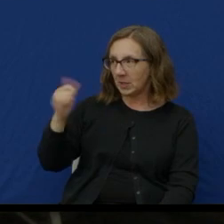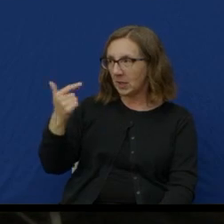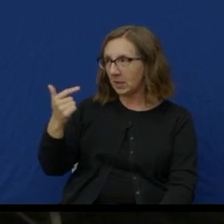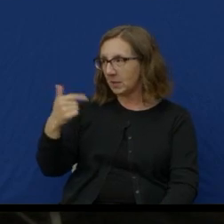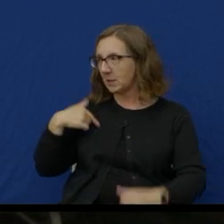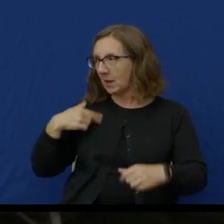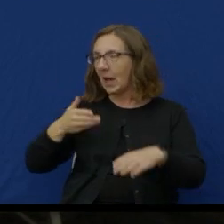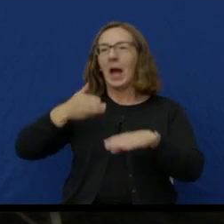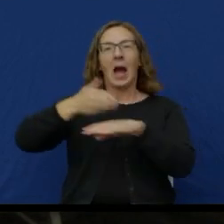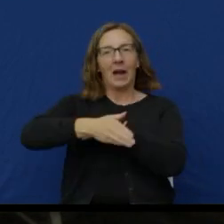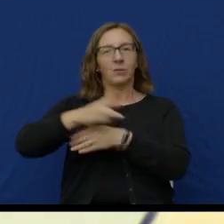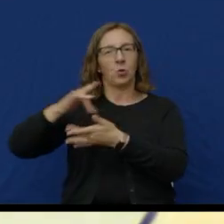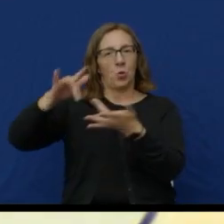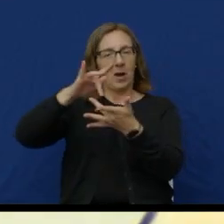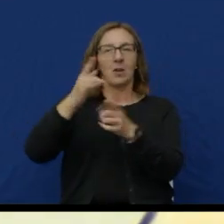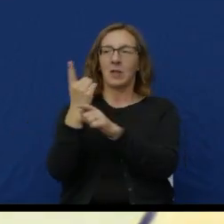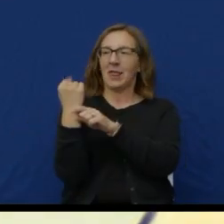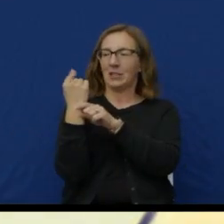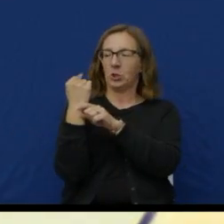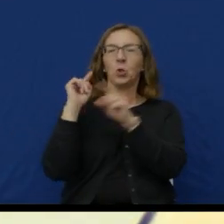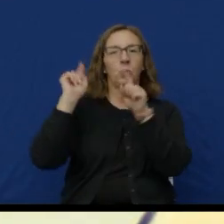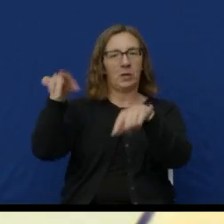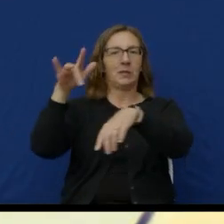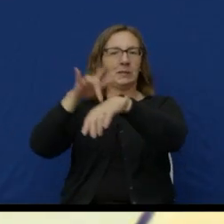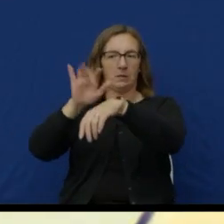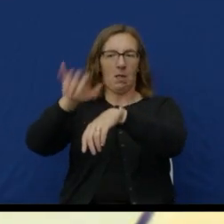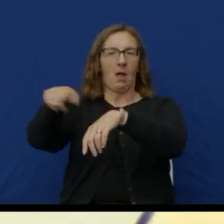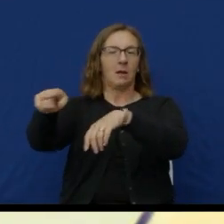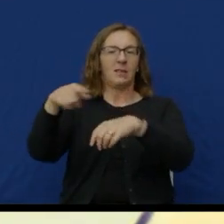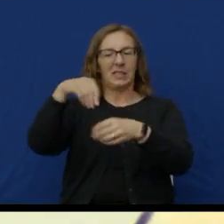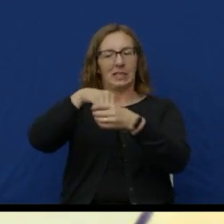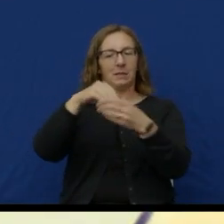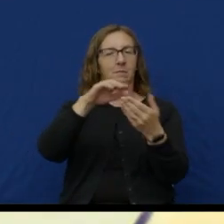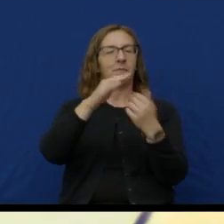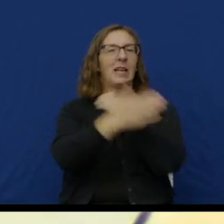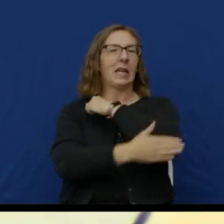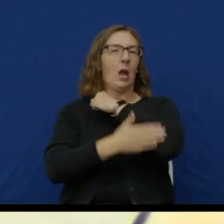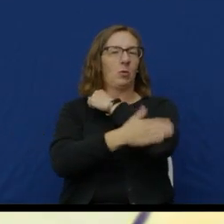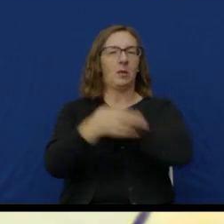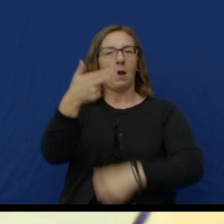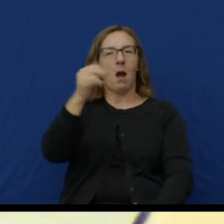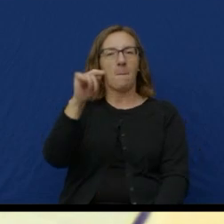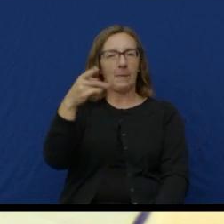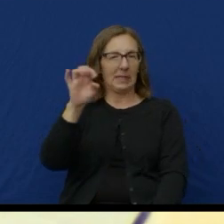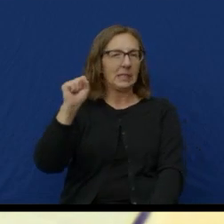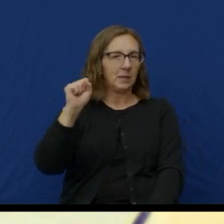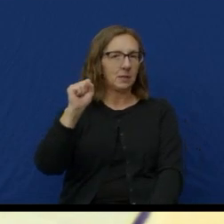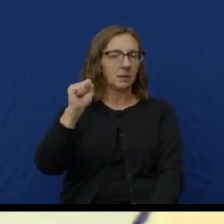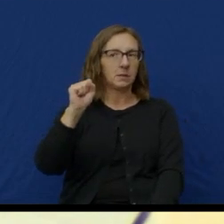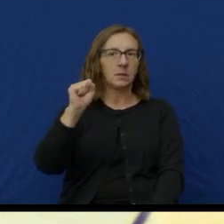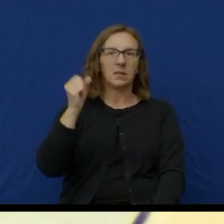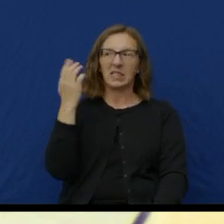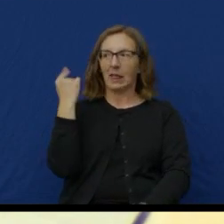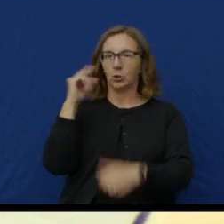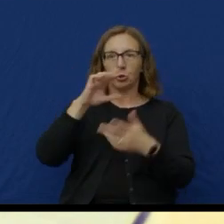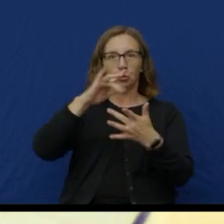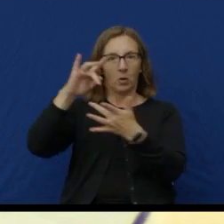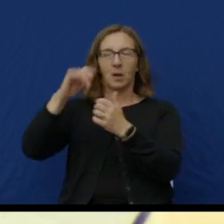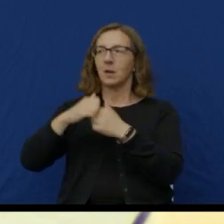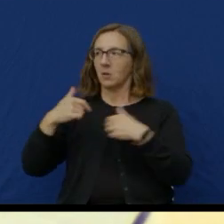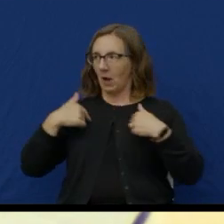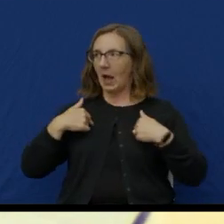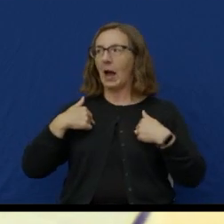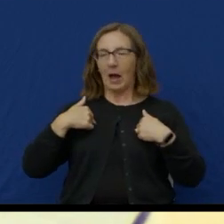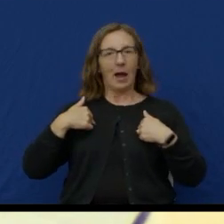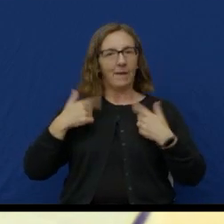the tornadoes Right. last year, Hopkins County. Hopkins County, yeah. Yeah, and so now I have a commemorative T-shirt now that the building